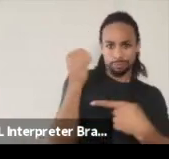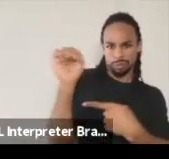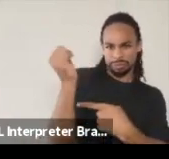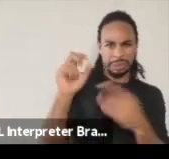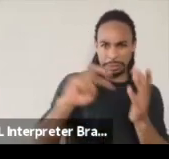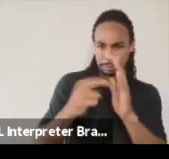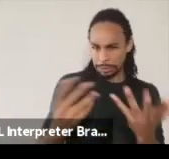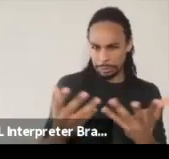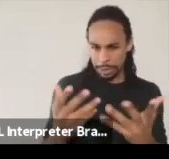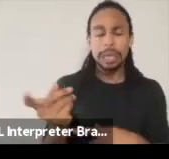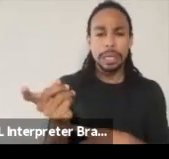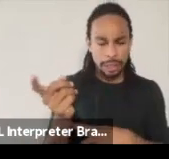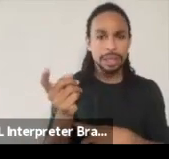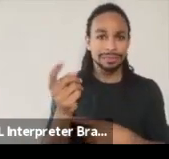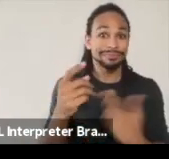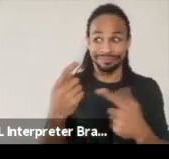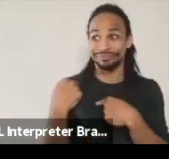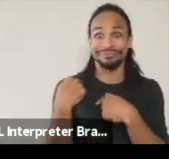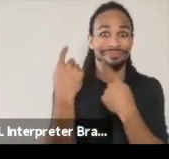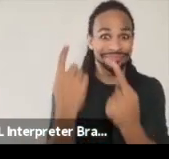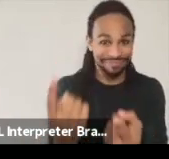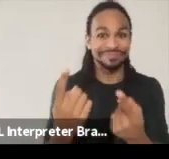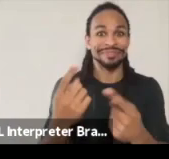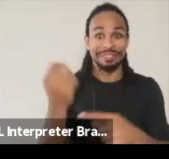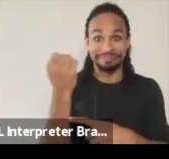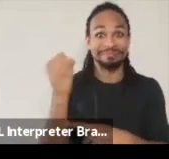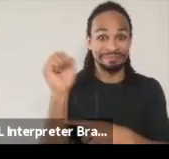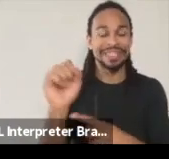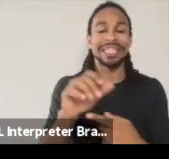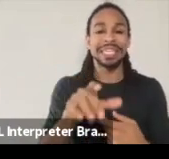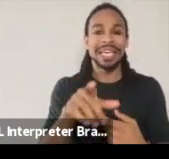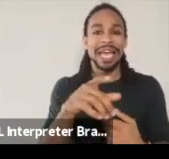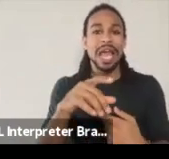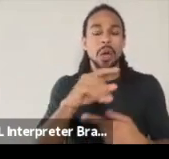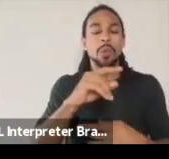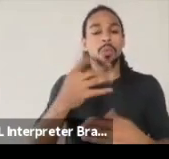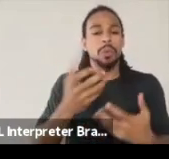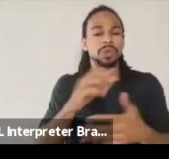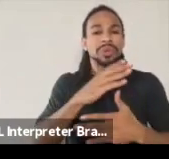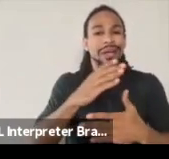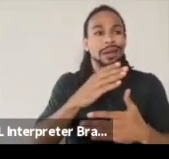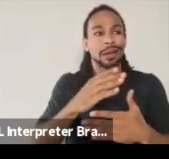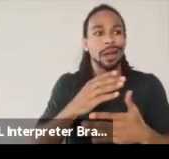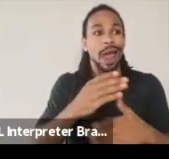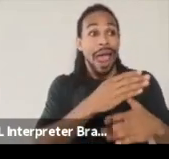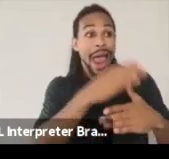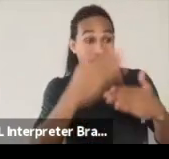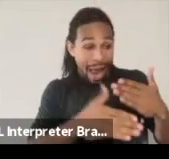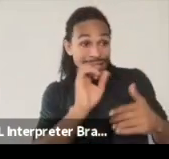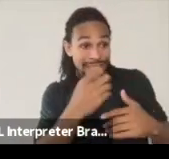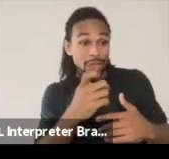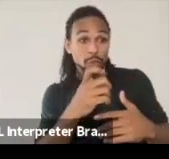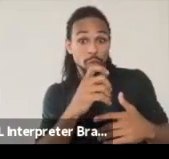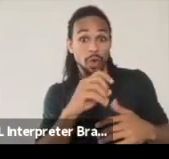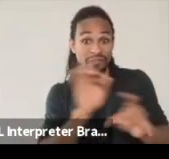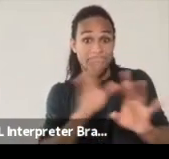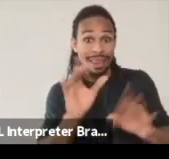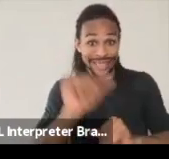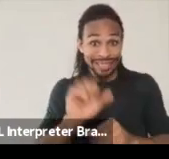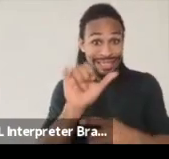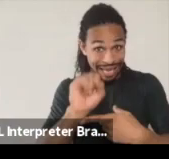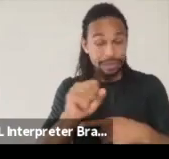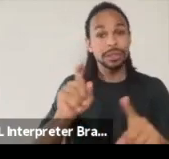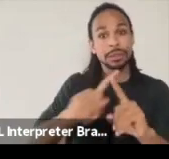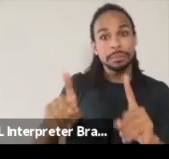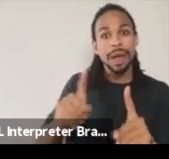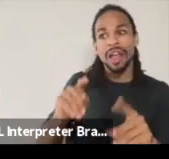sexual violence, about the role that survivors have to play in this collective work, collective effort to end rape culture